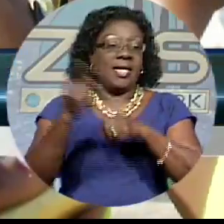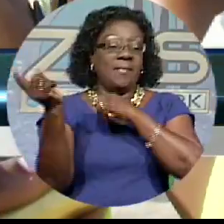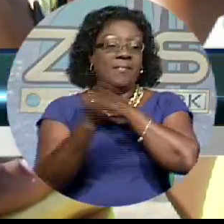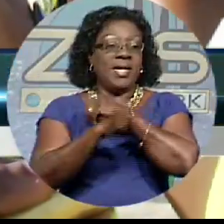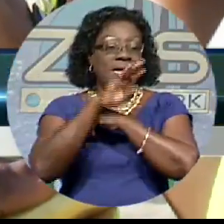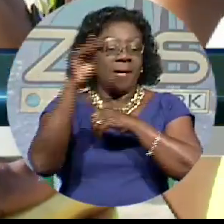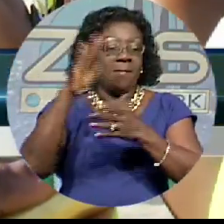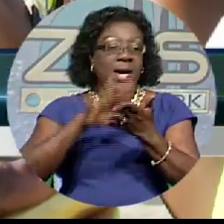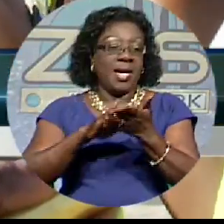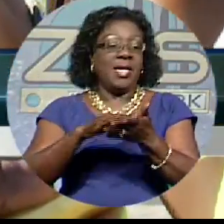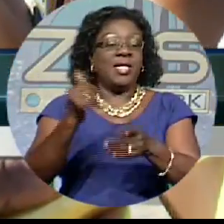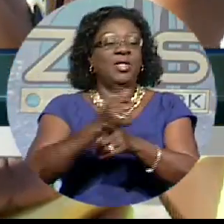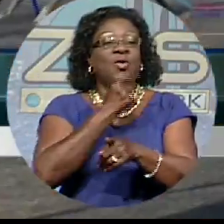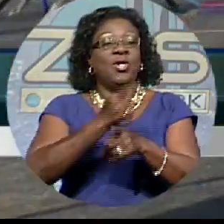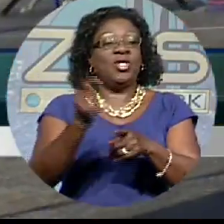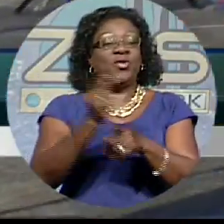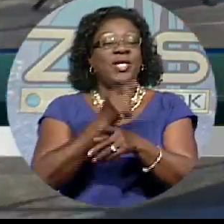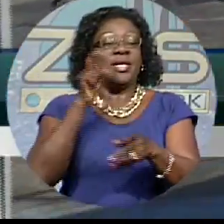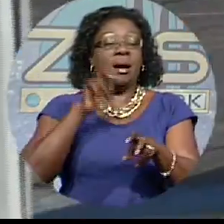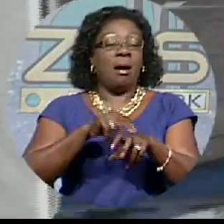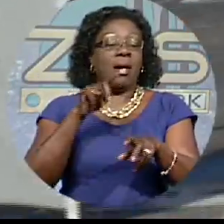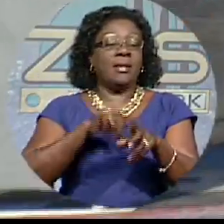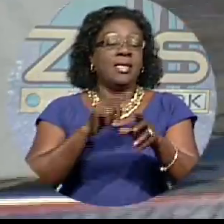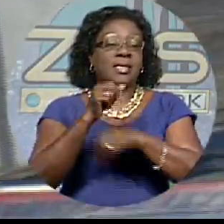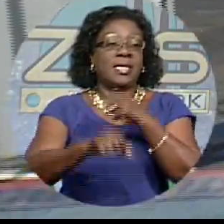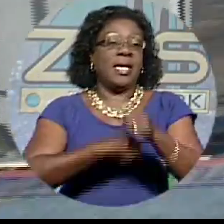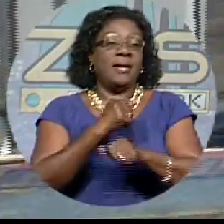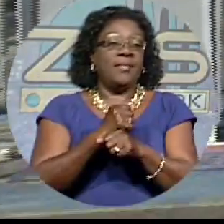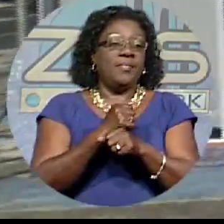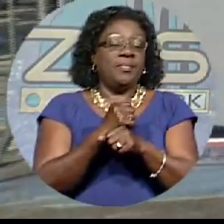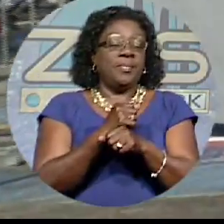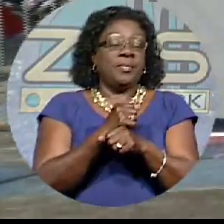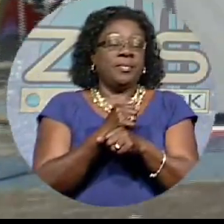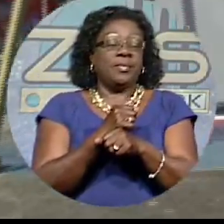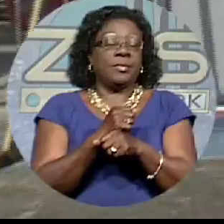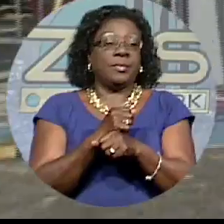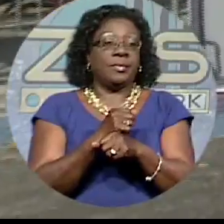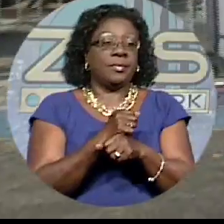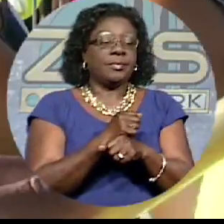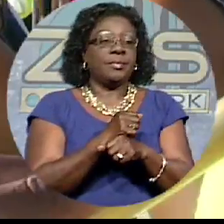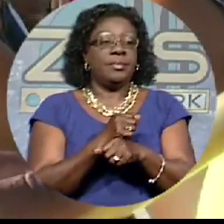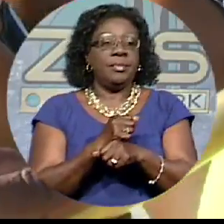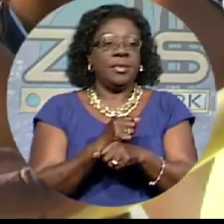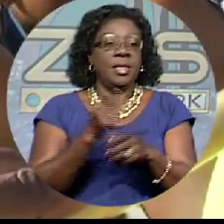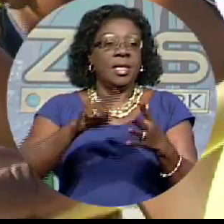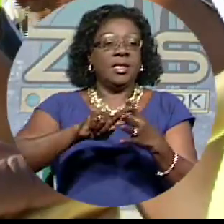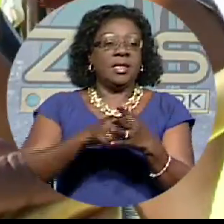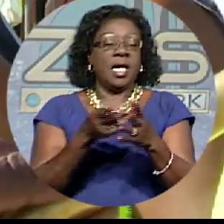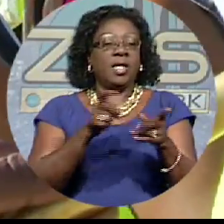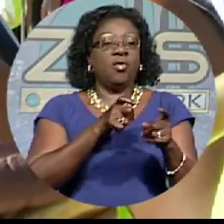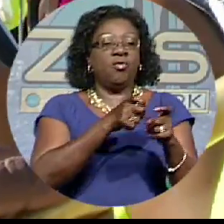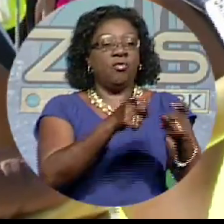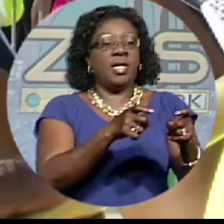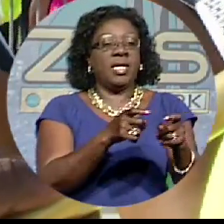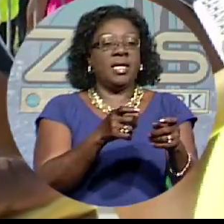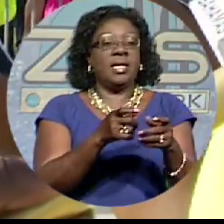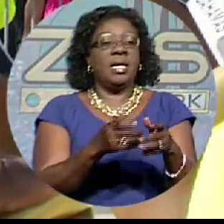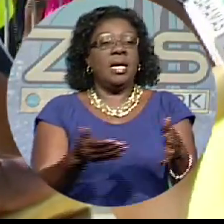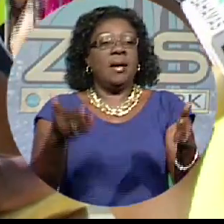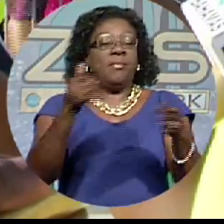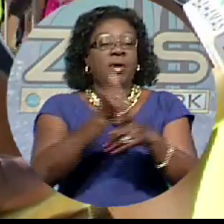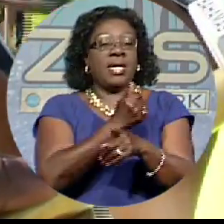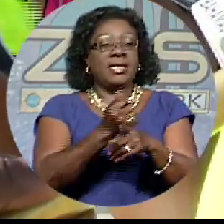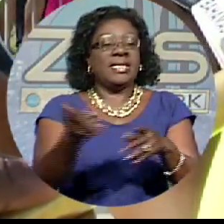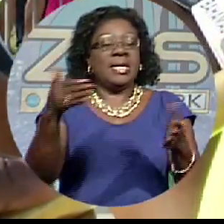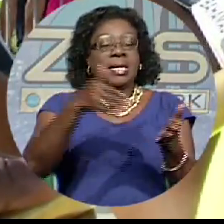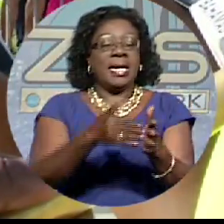harder this year and come back to beat them again. What does your training regimen consist of? Well, I started running back 5,000 and 10Ks